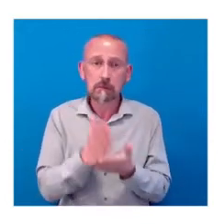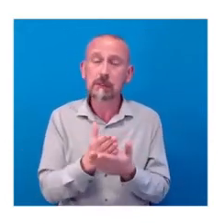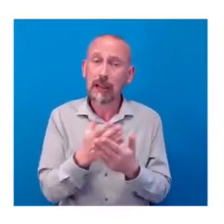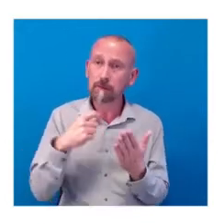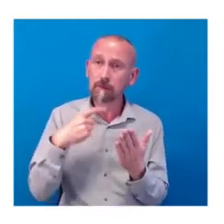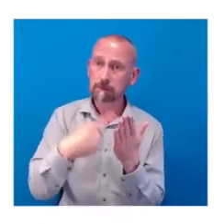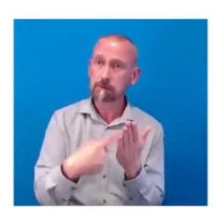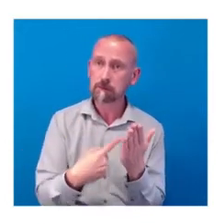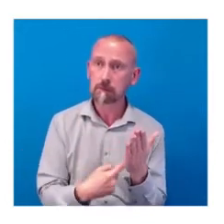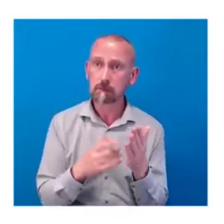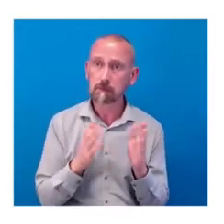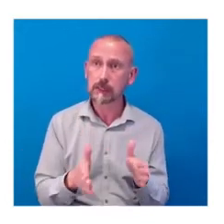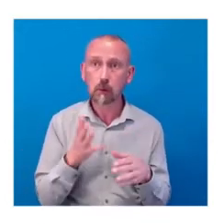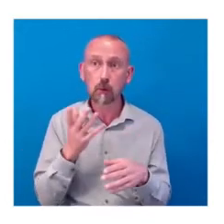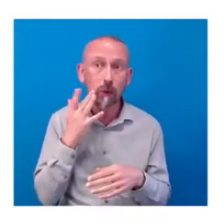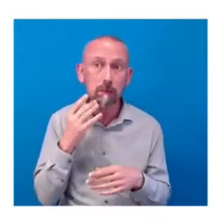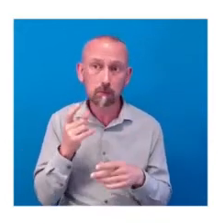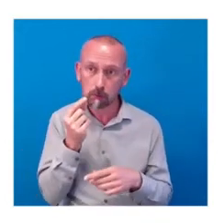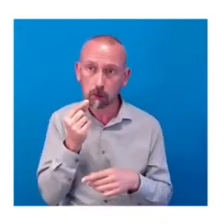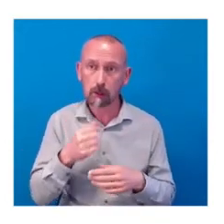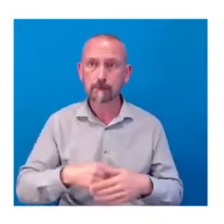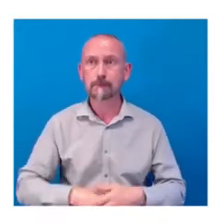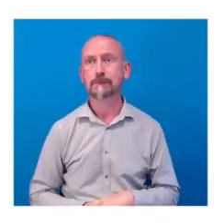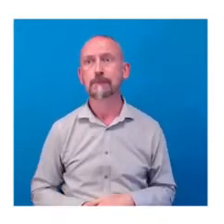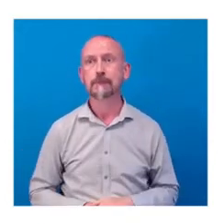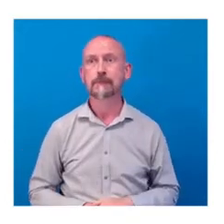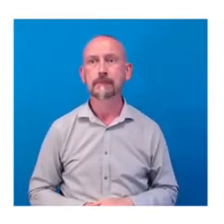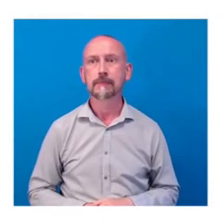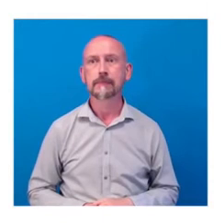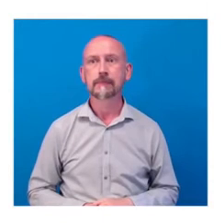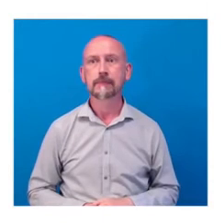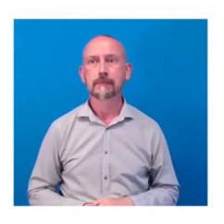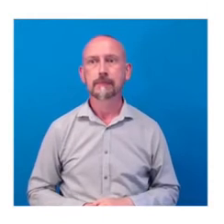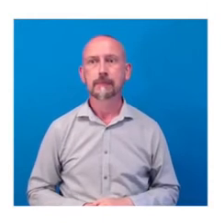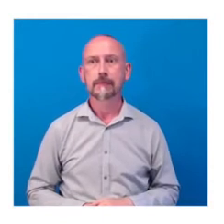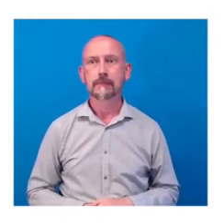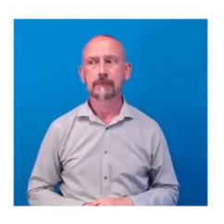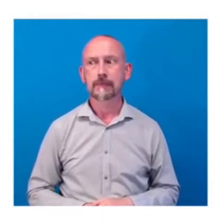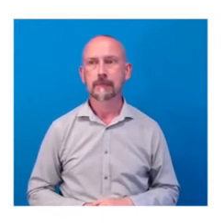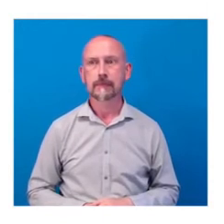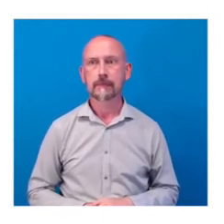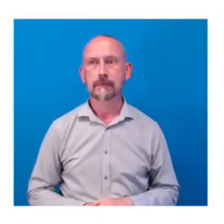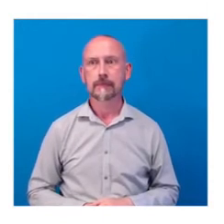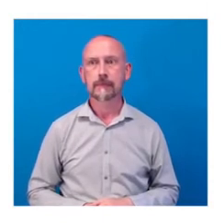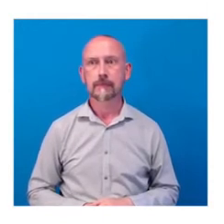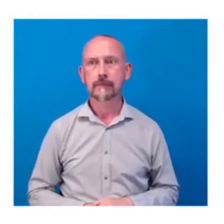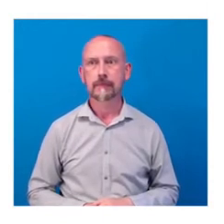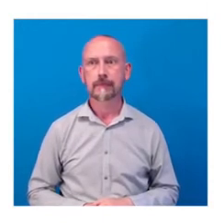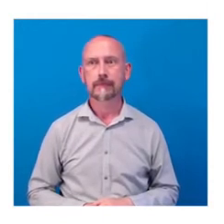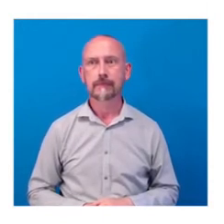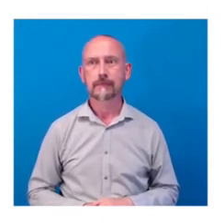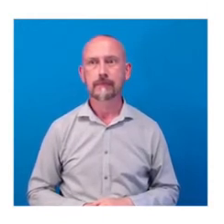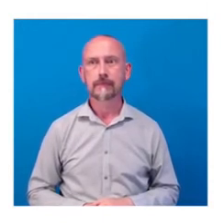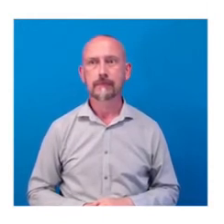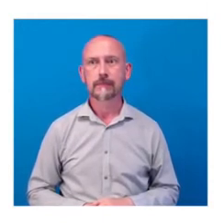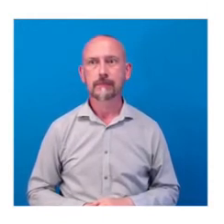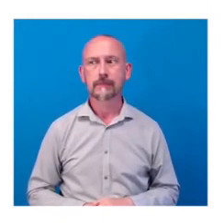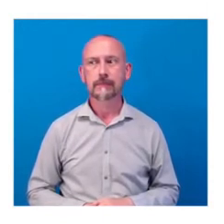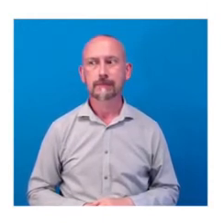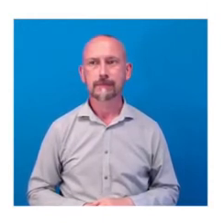that where they can. Going back to all those people sitting at home watching, you know, spending over 6 hours a day in April watching